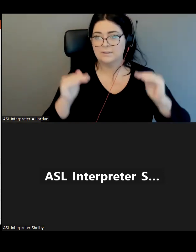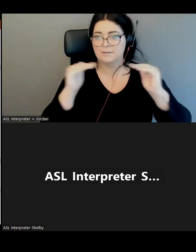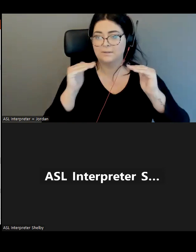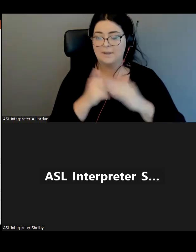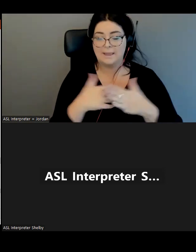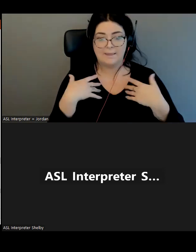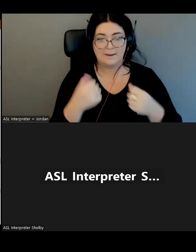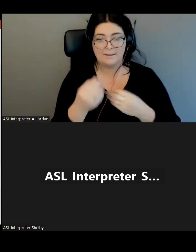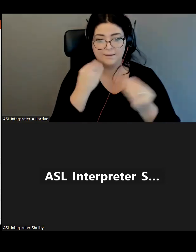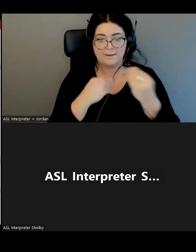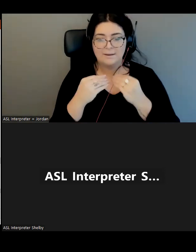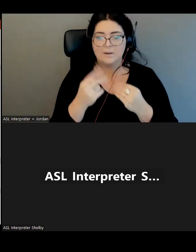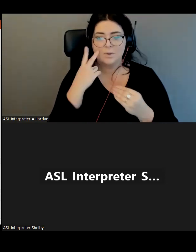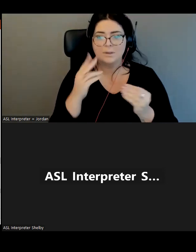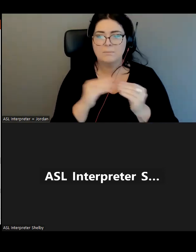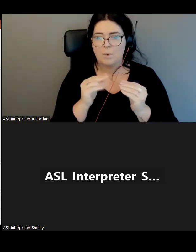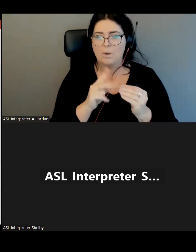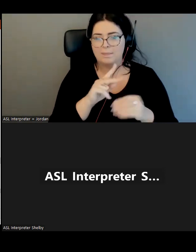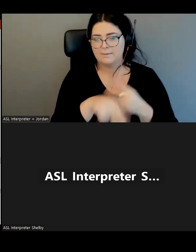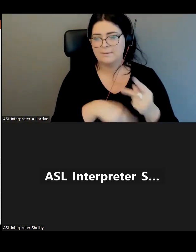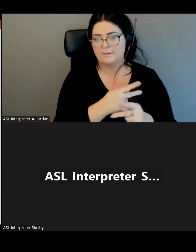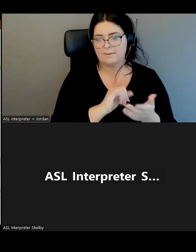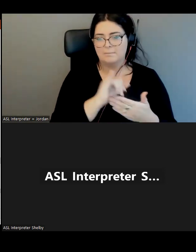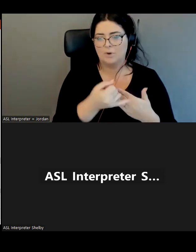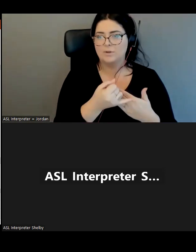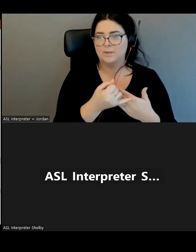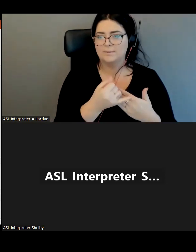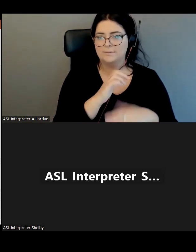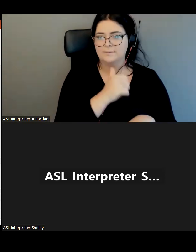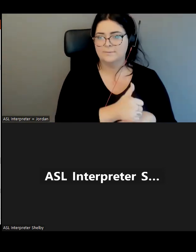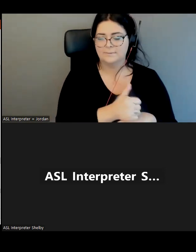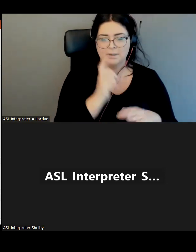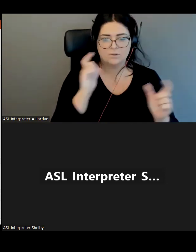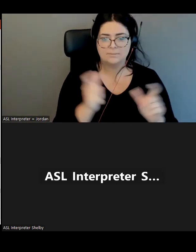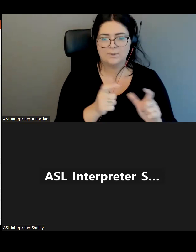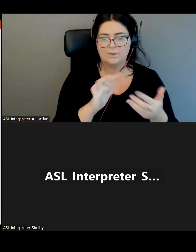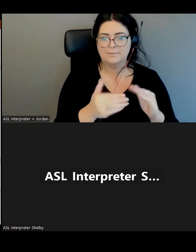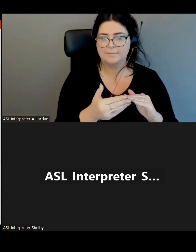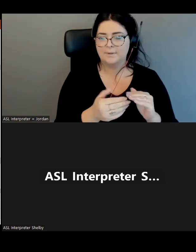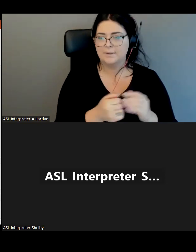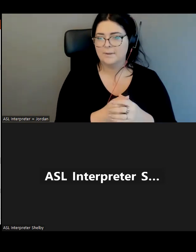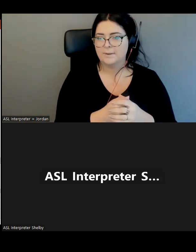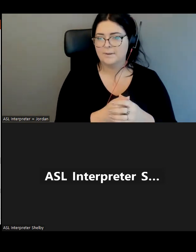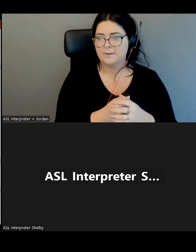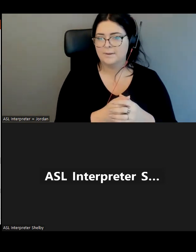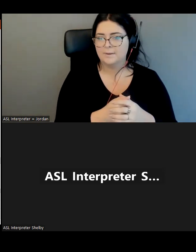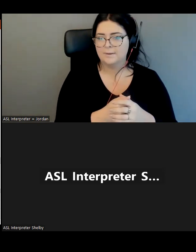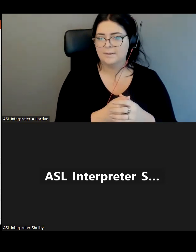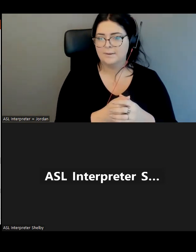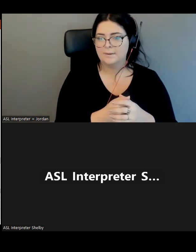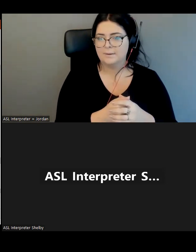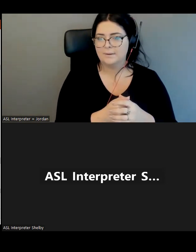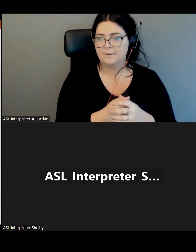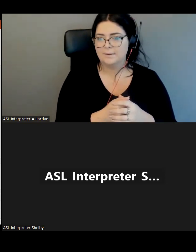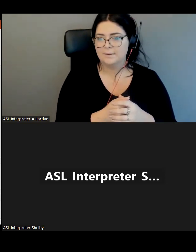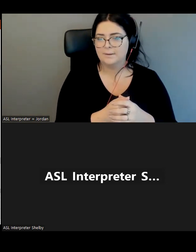healthy eating, we're seeing more and more of these projects come to life in our smaller communities. I think there was a question there. Someone asked